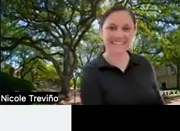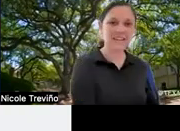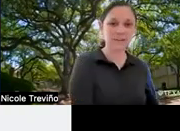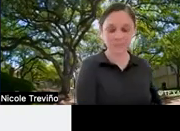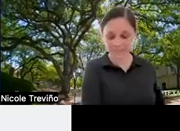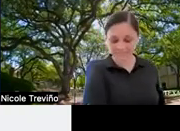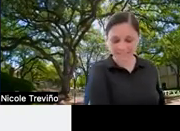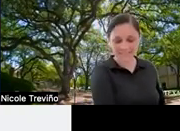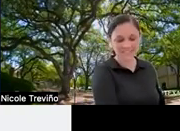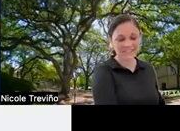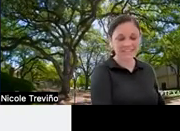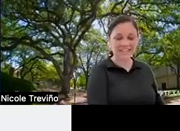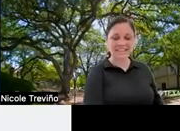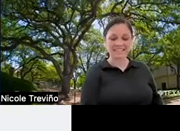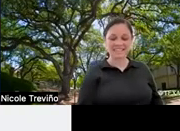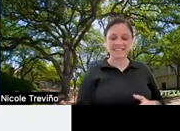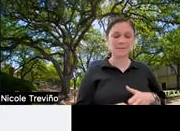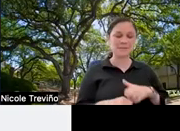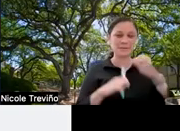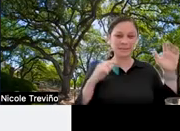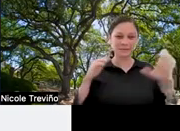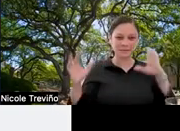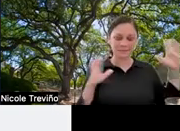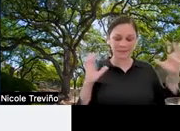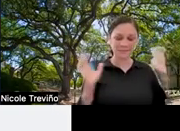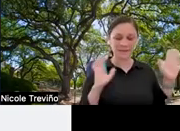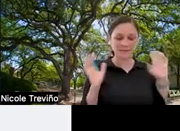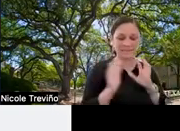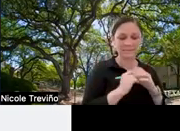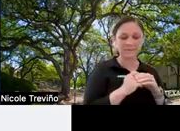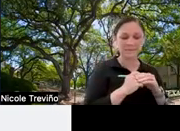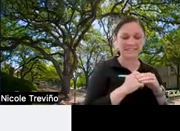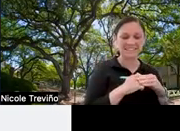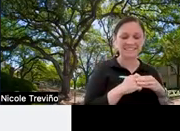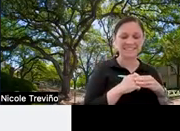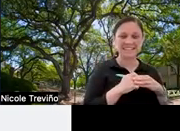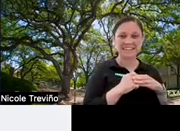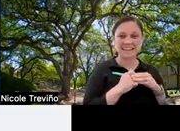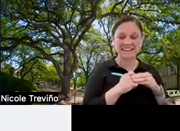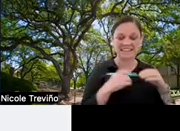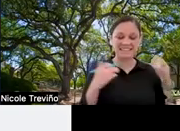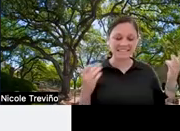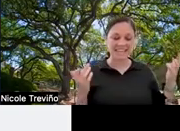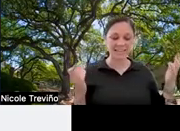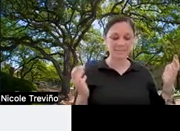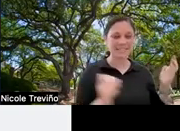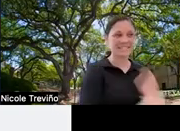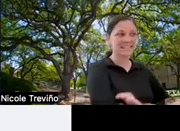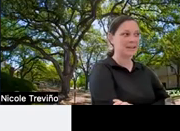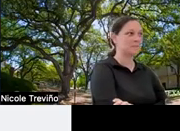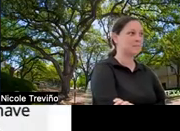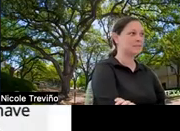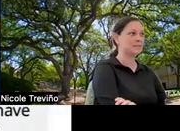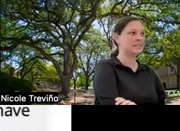Kate. Good discussion. And so now that we've thought about some of these